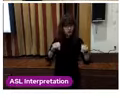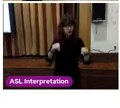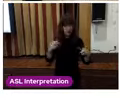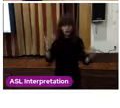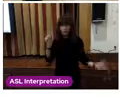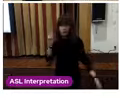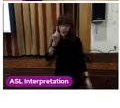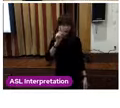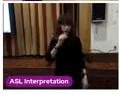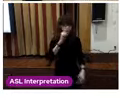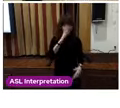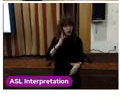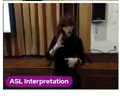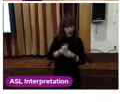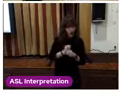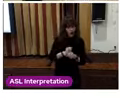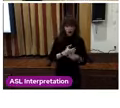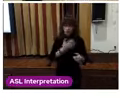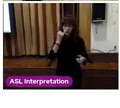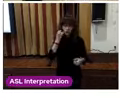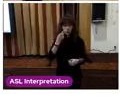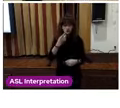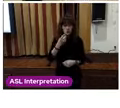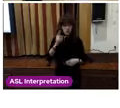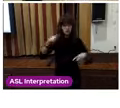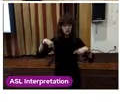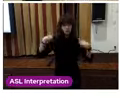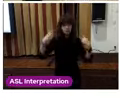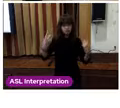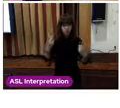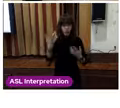were supposed to get a Social Security check for like years,